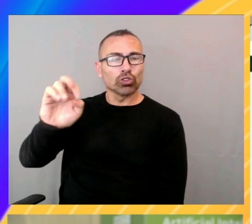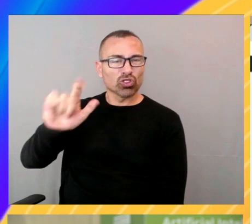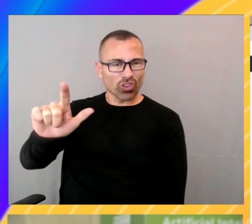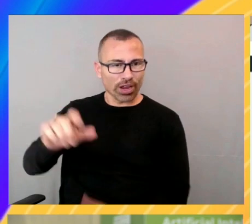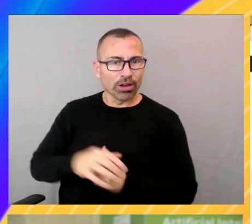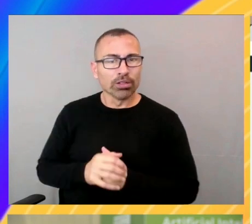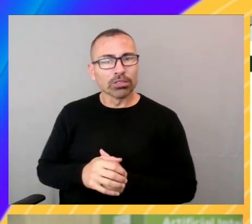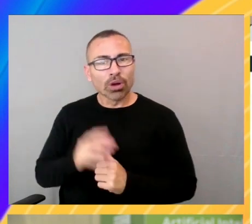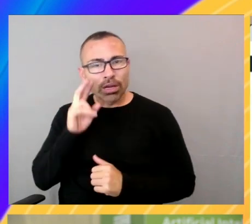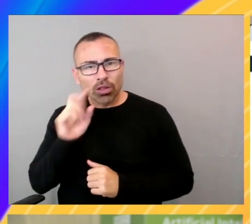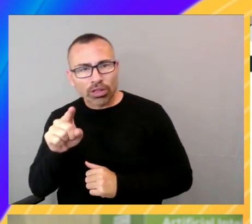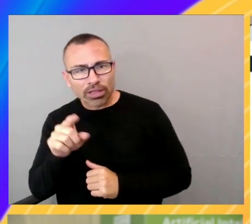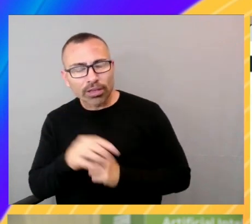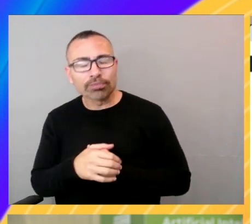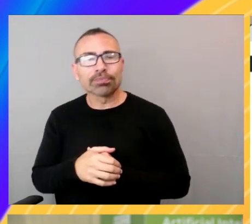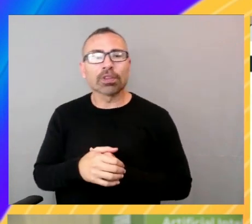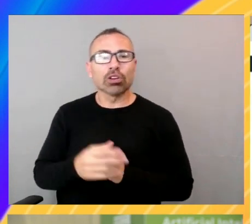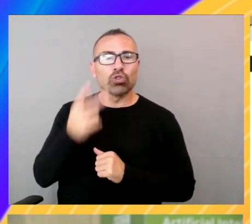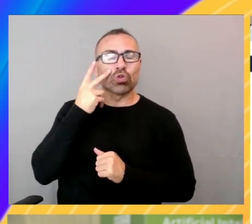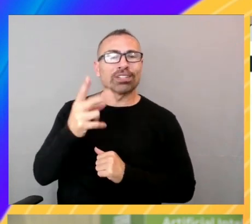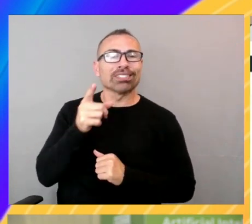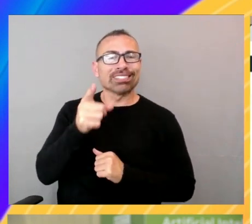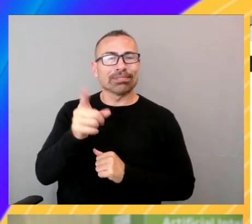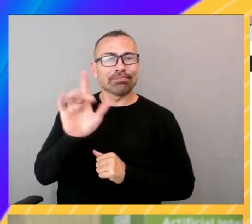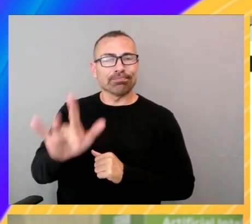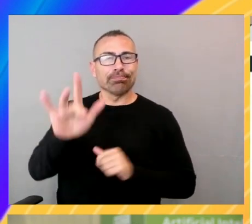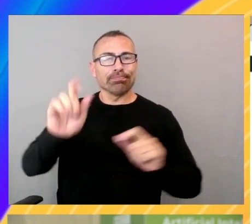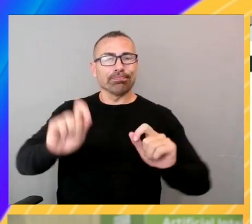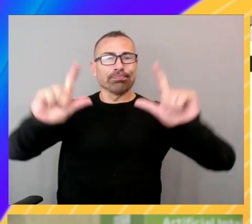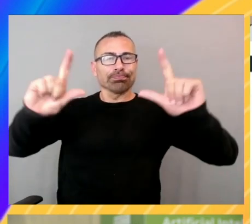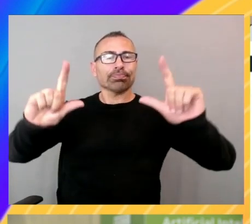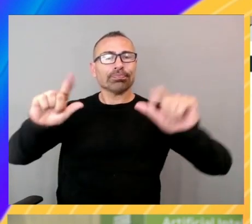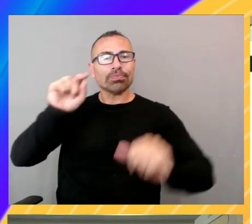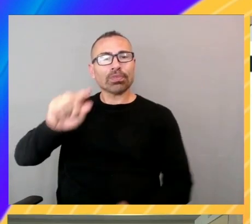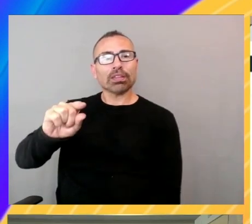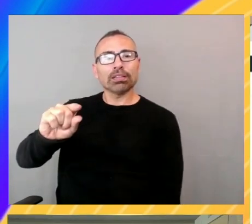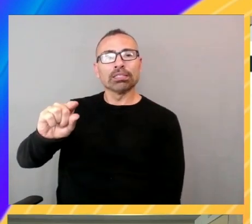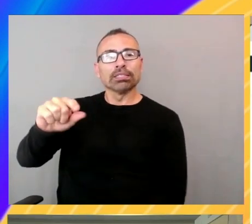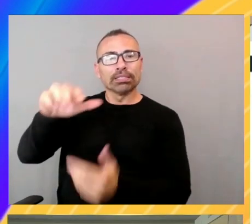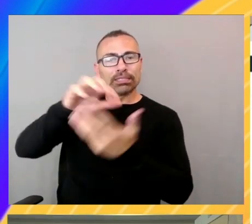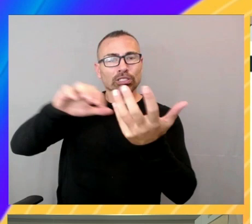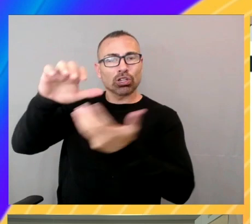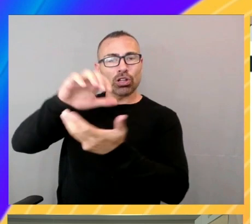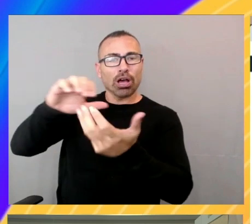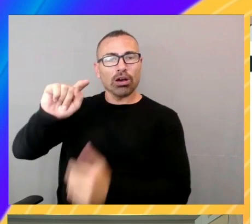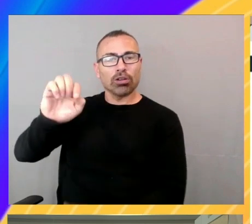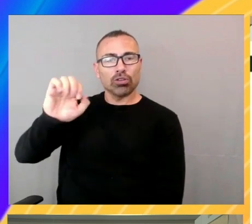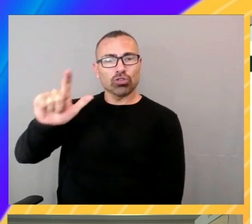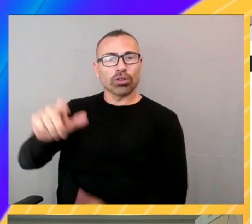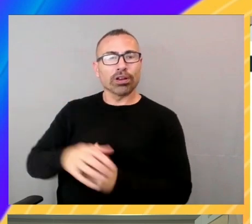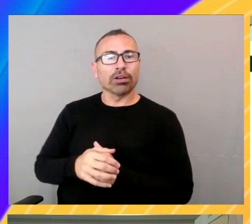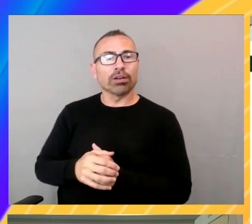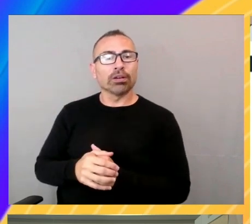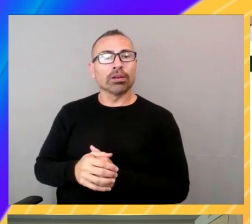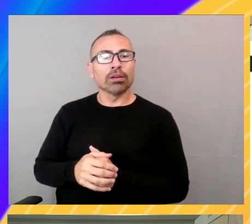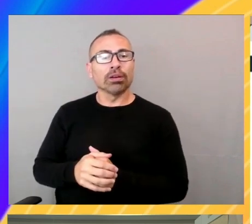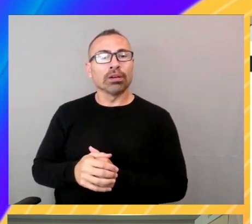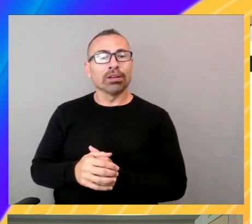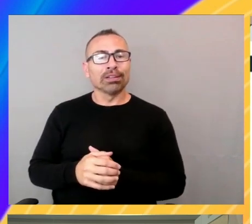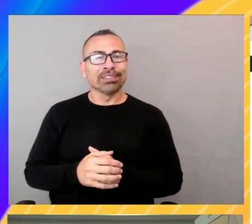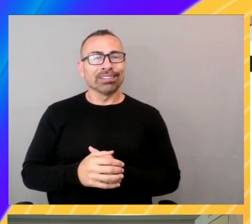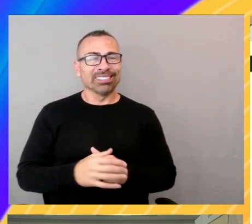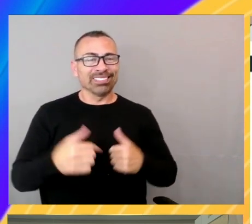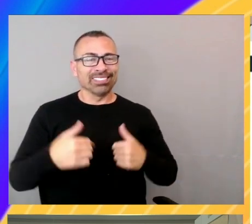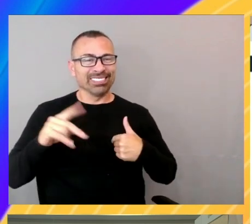will show you the CloudTrail. And I think this is important to understand too, because if there was a potentially breaking